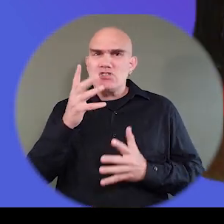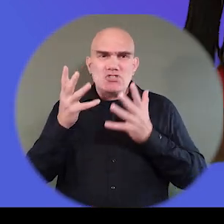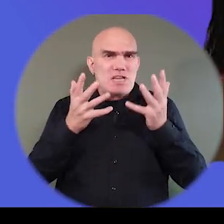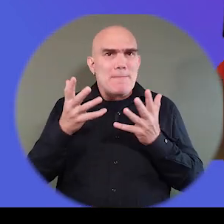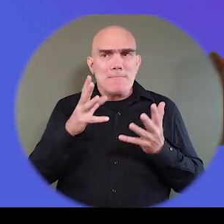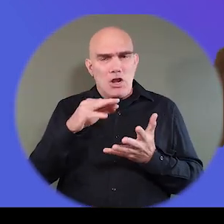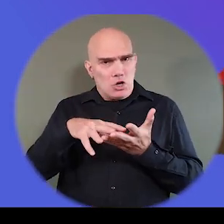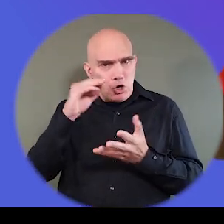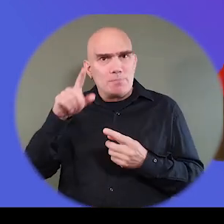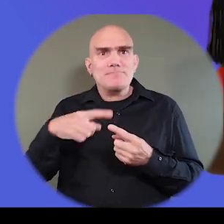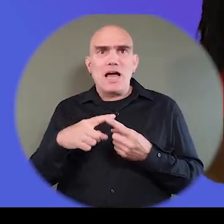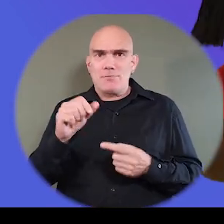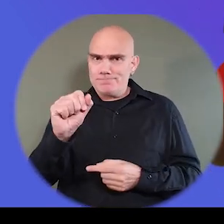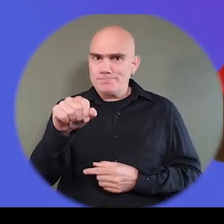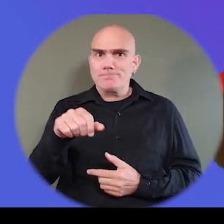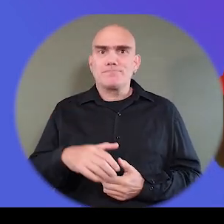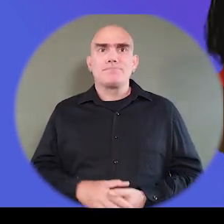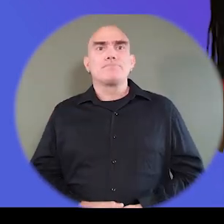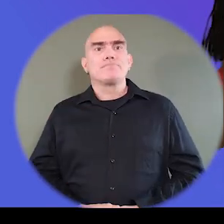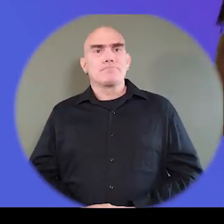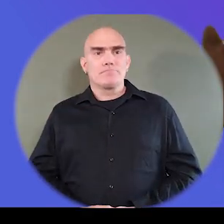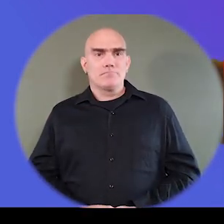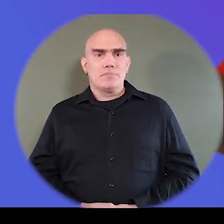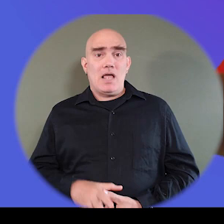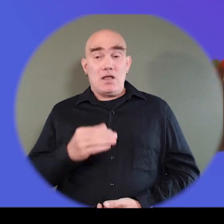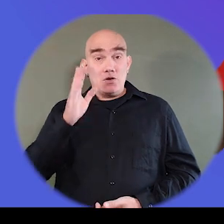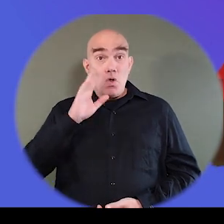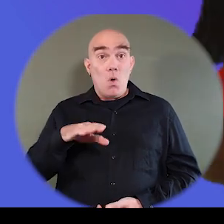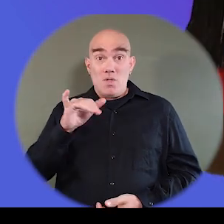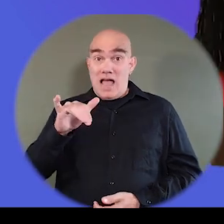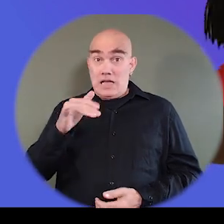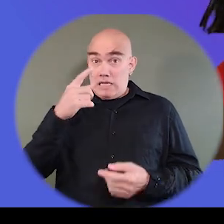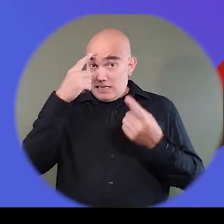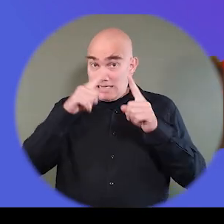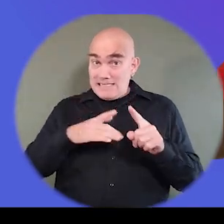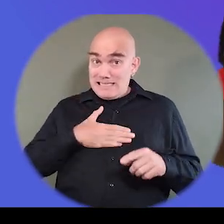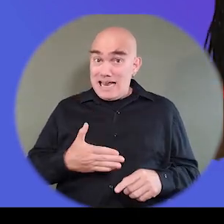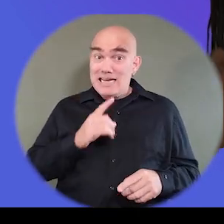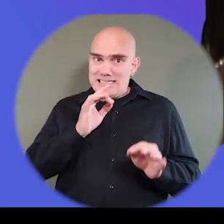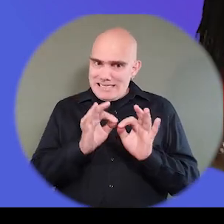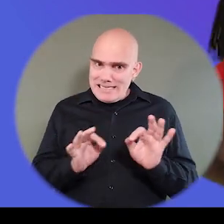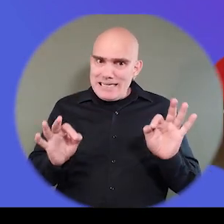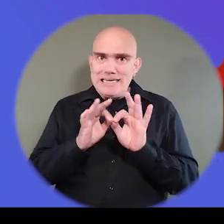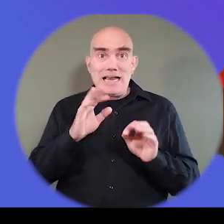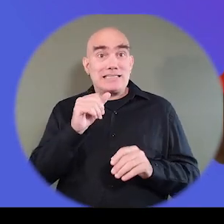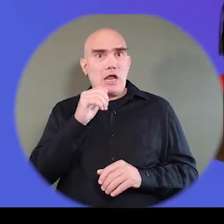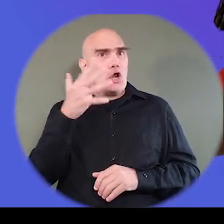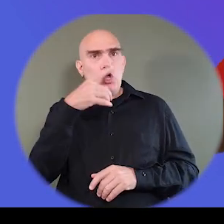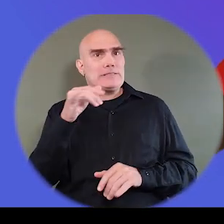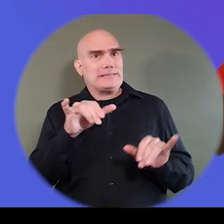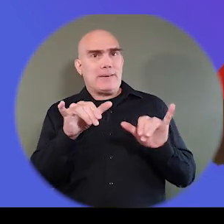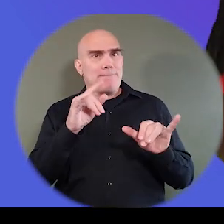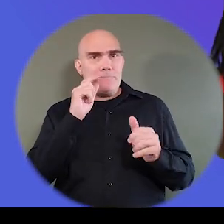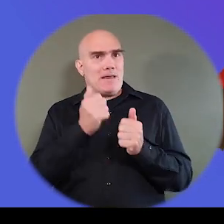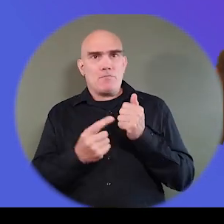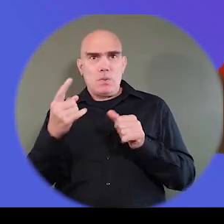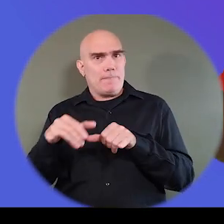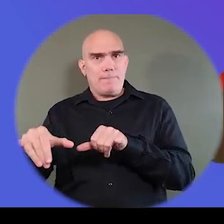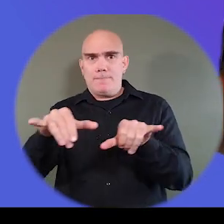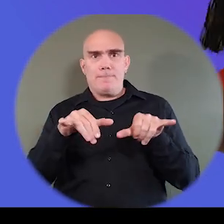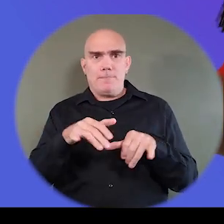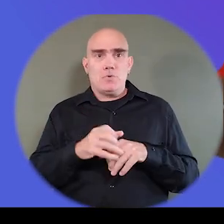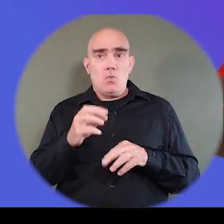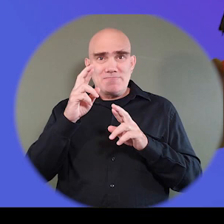so never be ashamed of it and learn about it. And no, consent is key, and it doesn't look the same